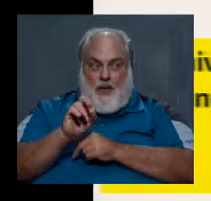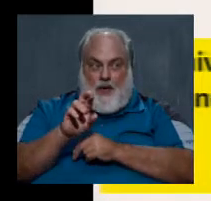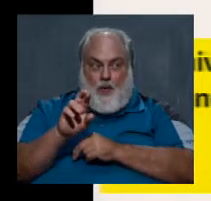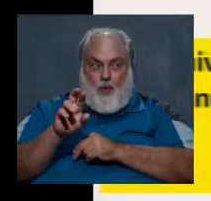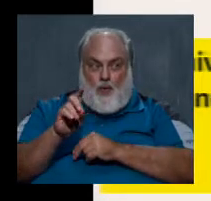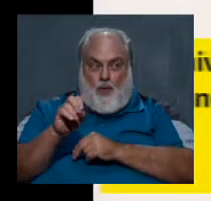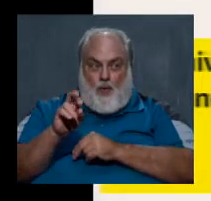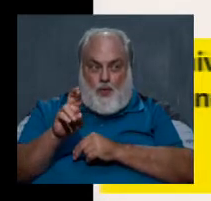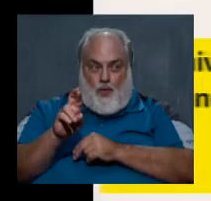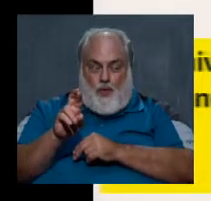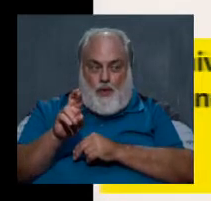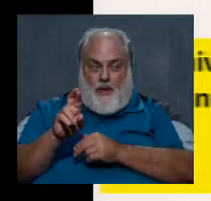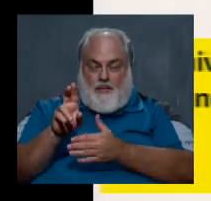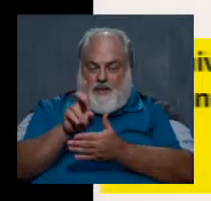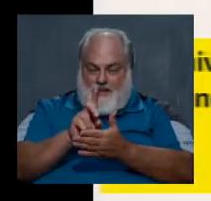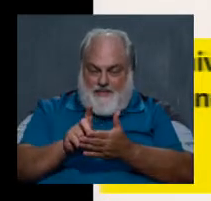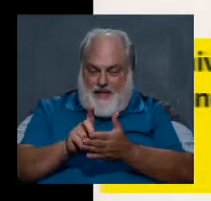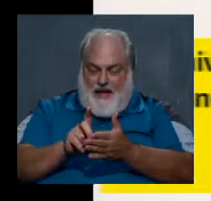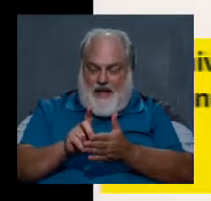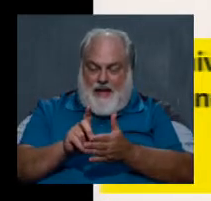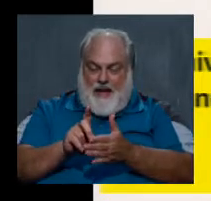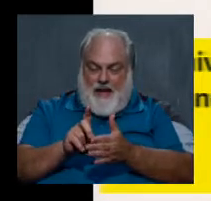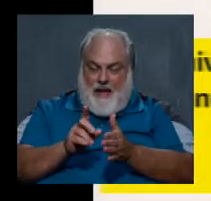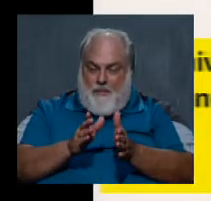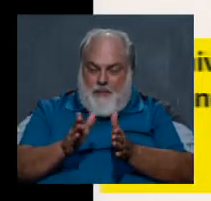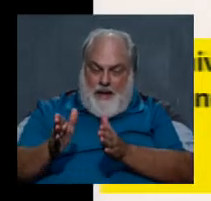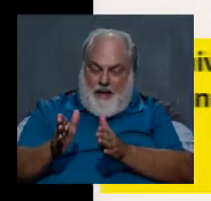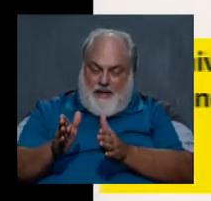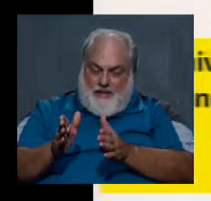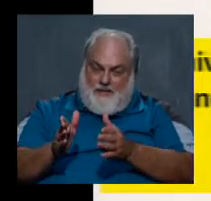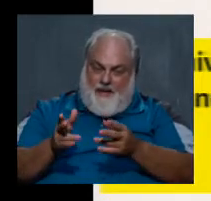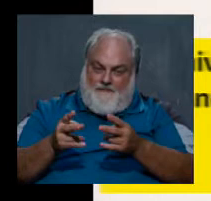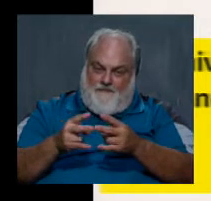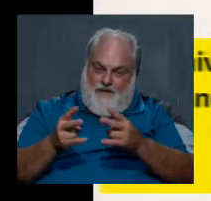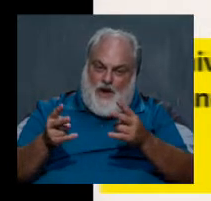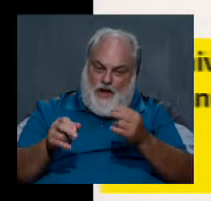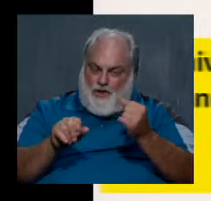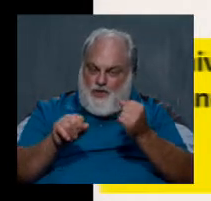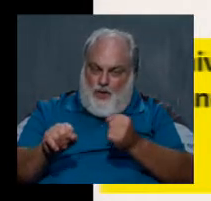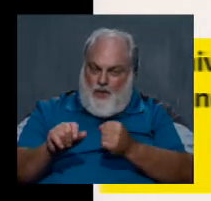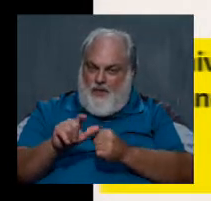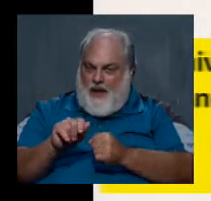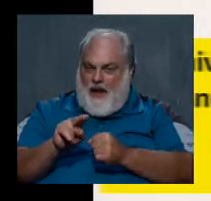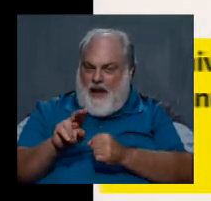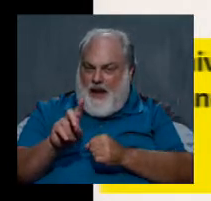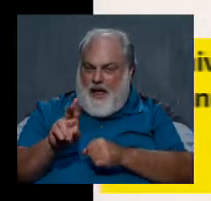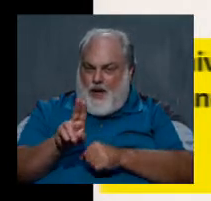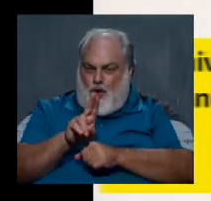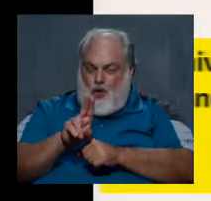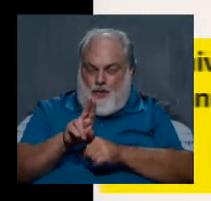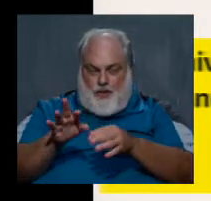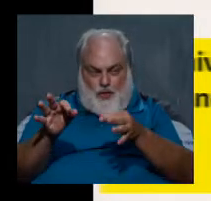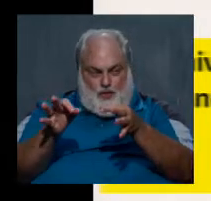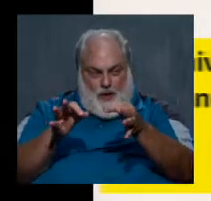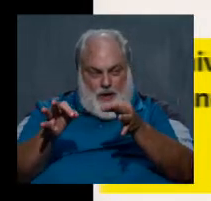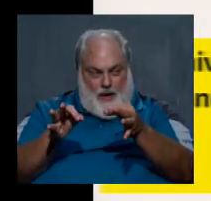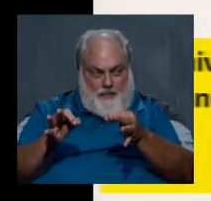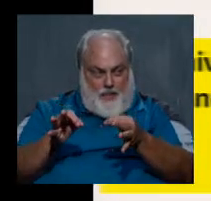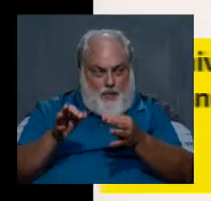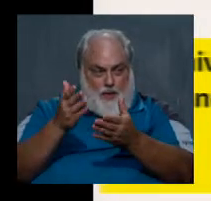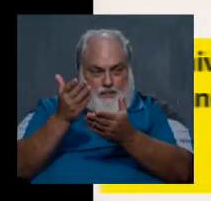the design standards are still very valid. The land use prescribed in it are